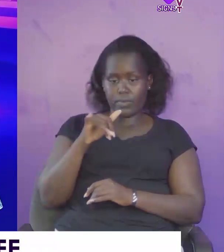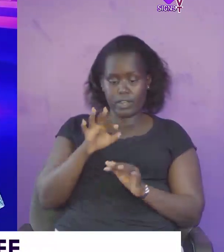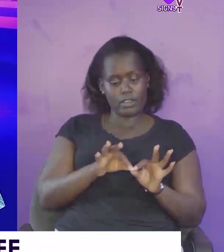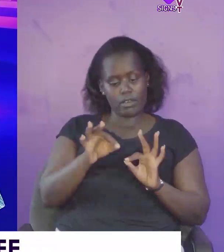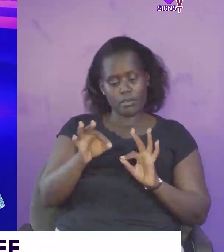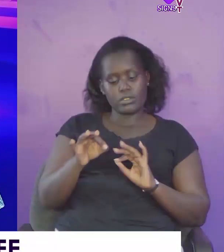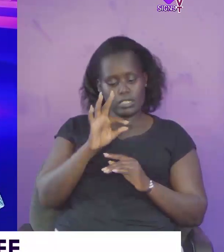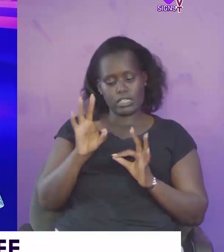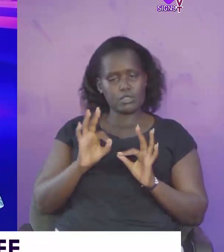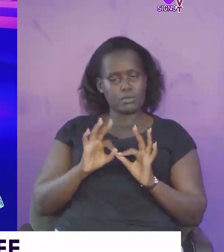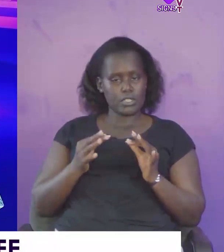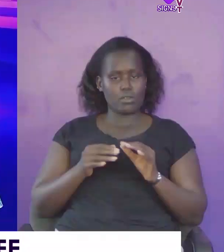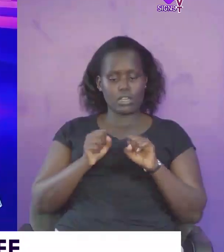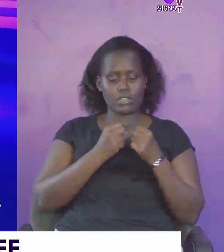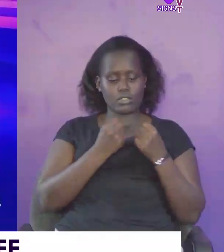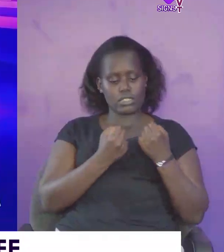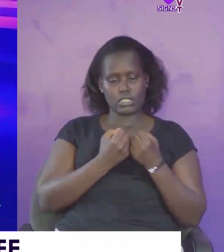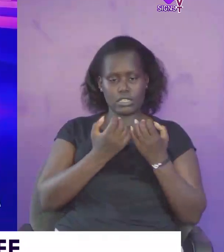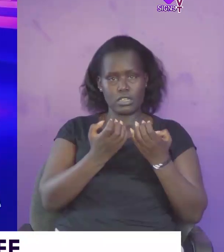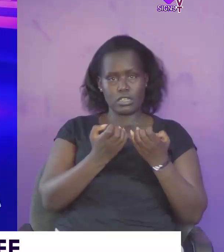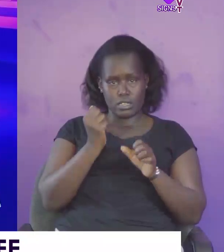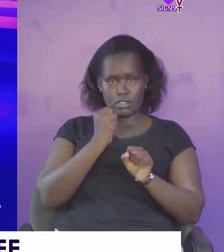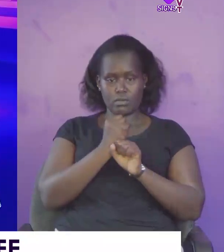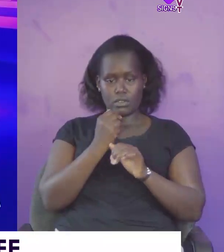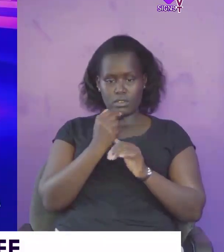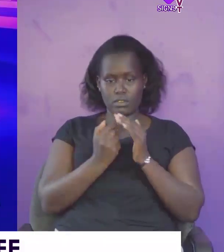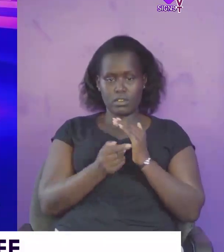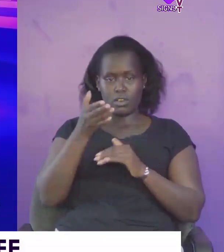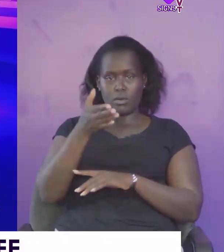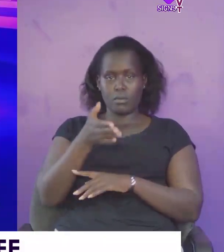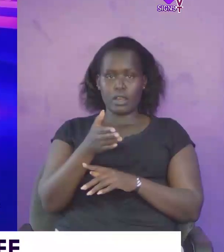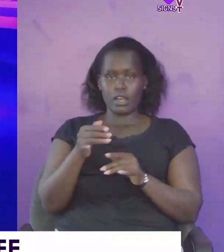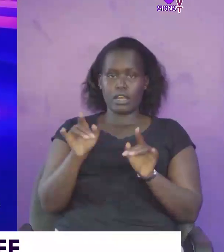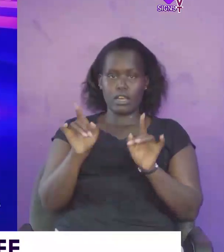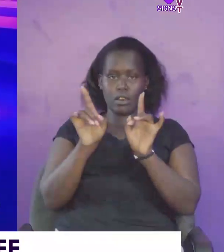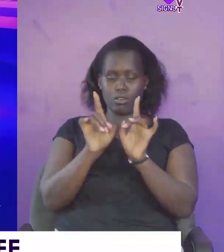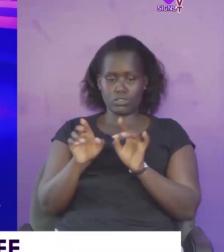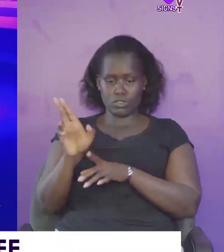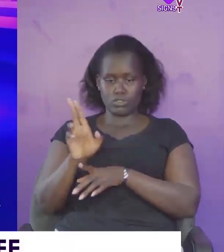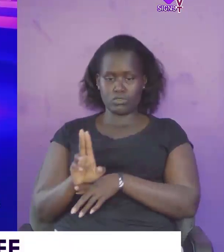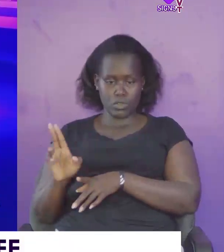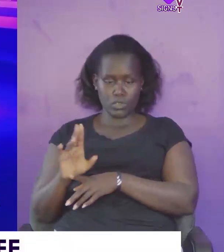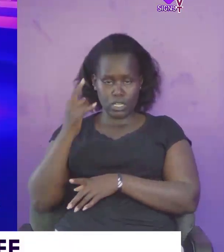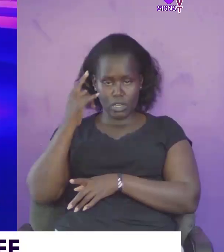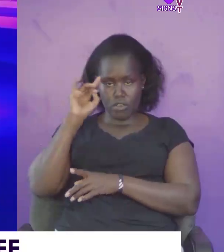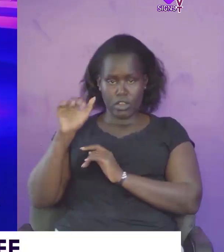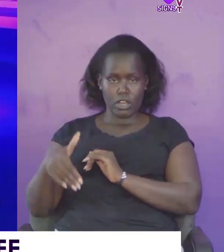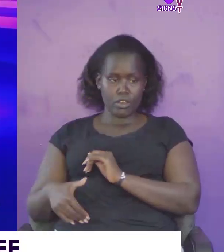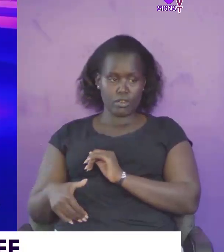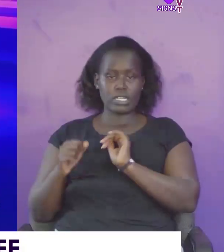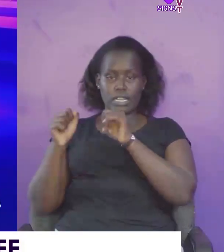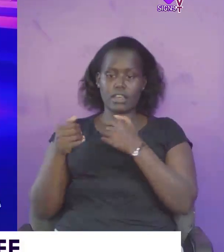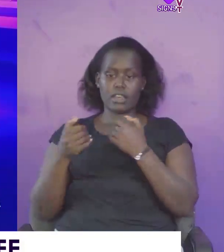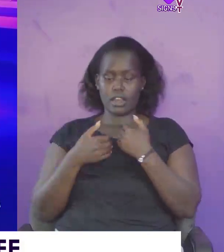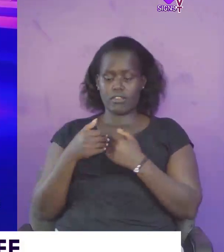especially within the societies, they need to be to be there and applied. For the teenagers, I think they can have their